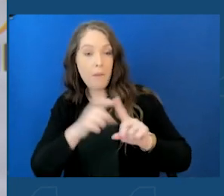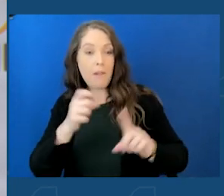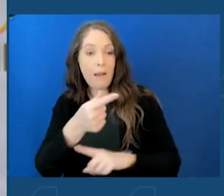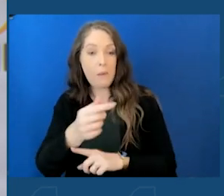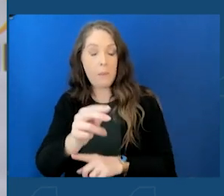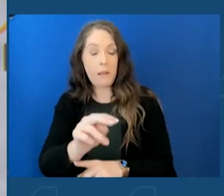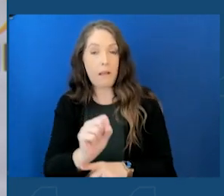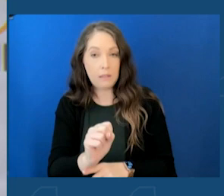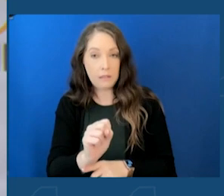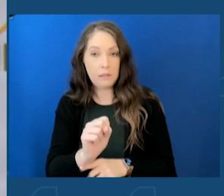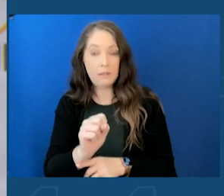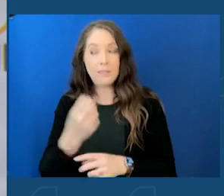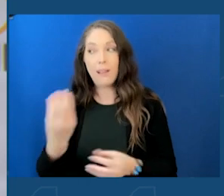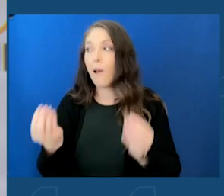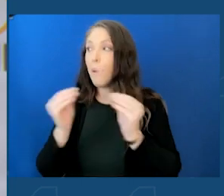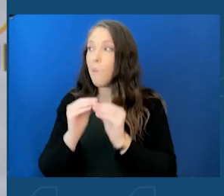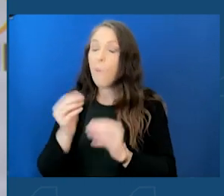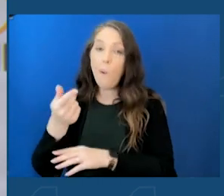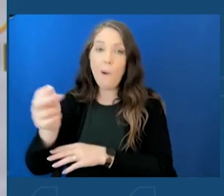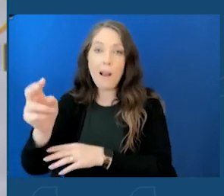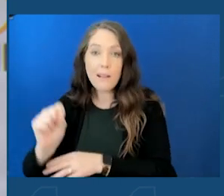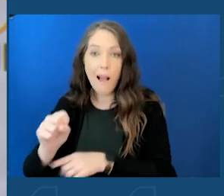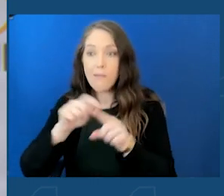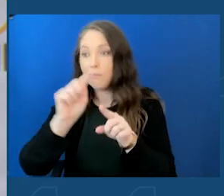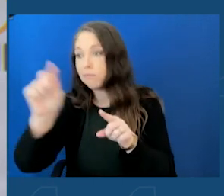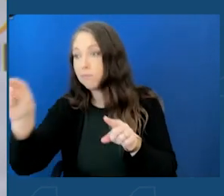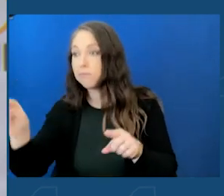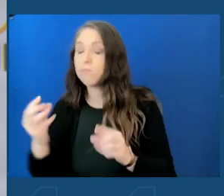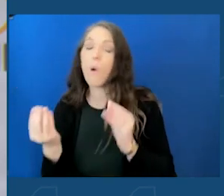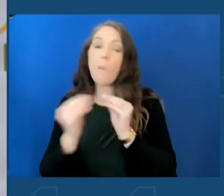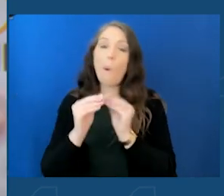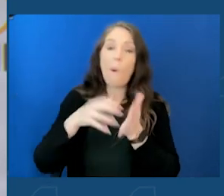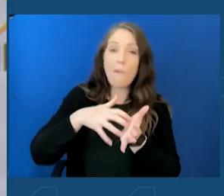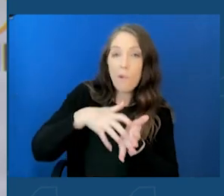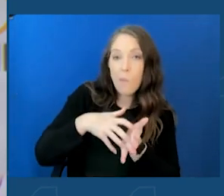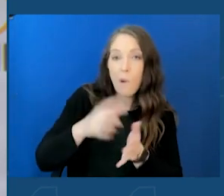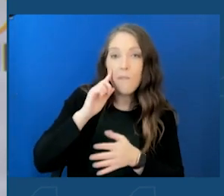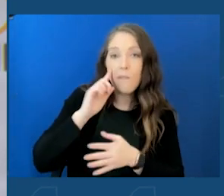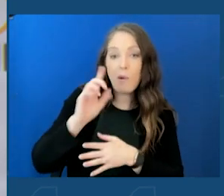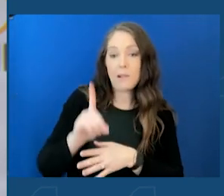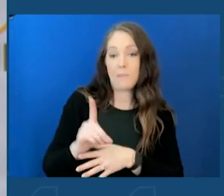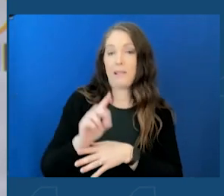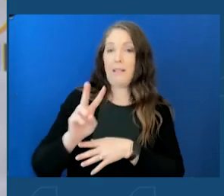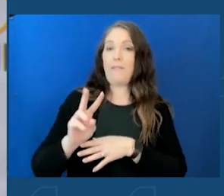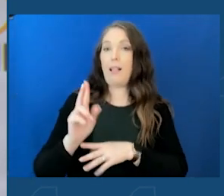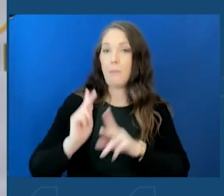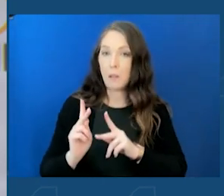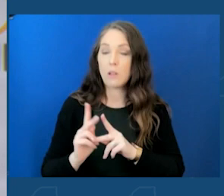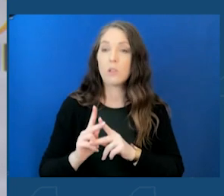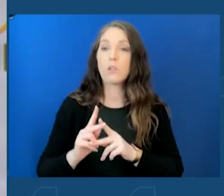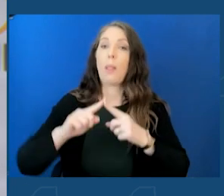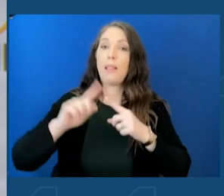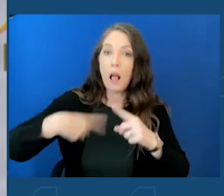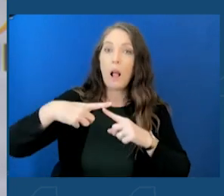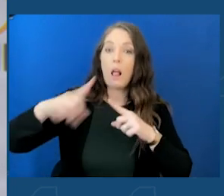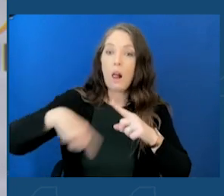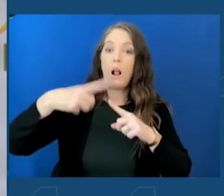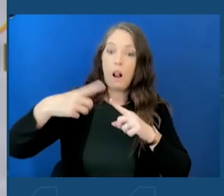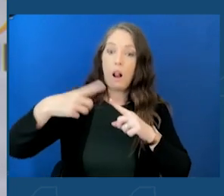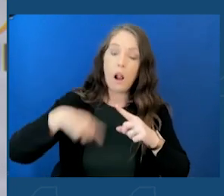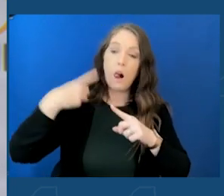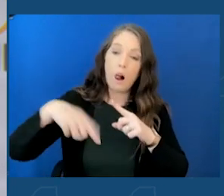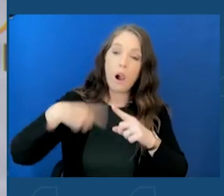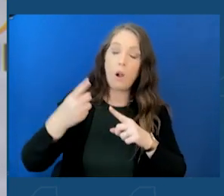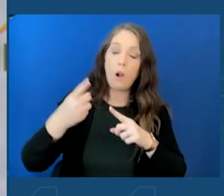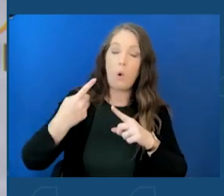there, more vulnerabilities for people who are victims of domestic violence. And so this cycle continues until we stop it. And that's what we're trying so hard to